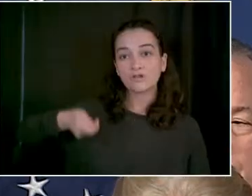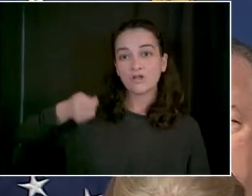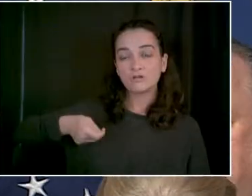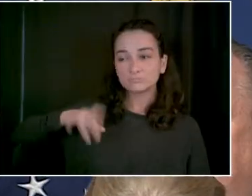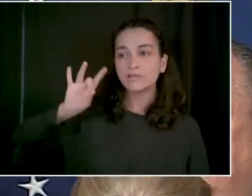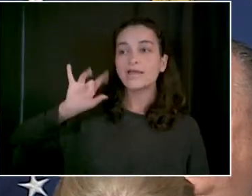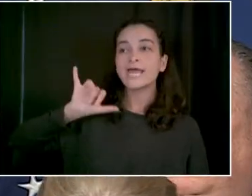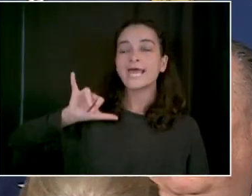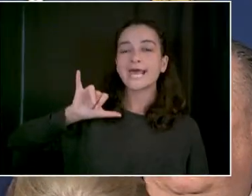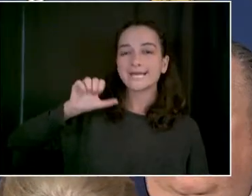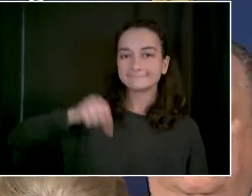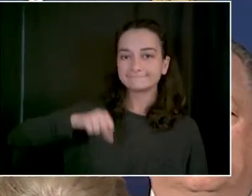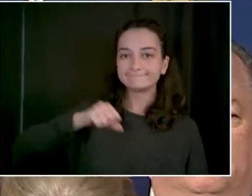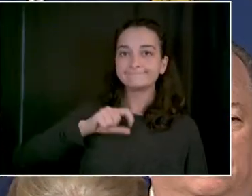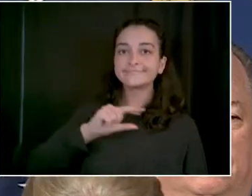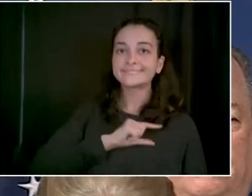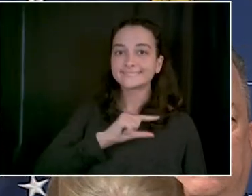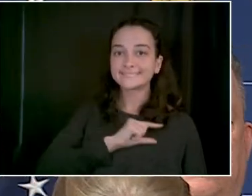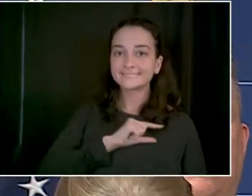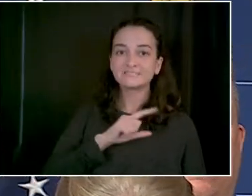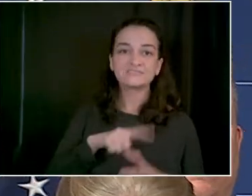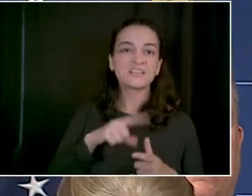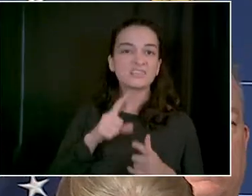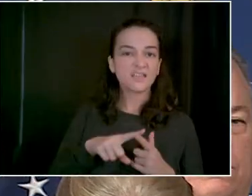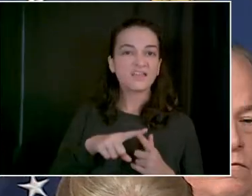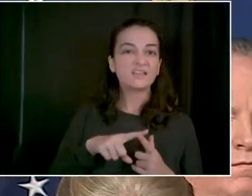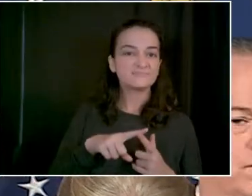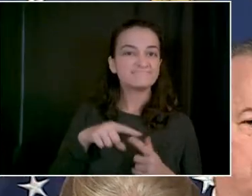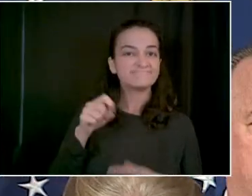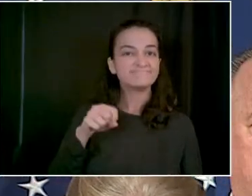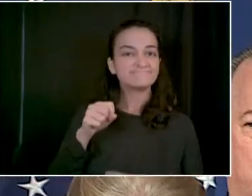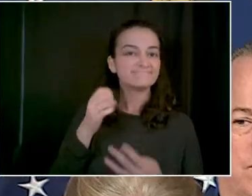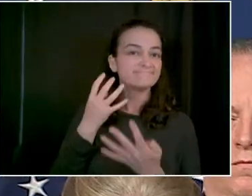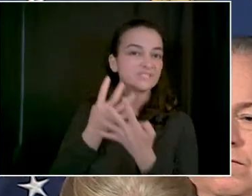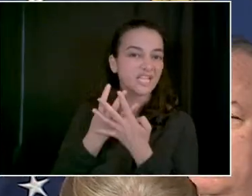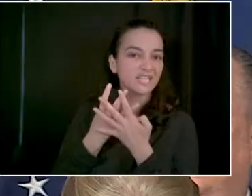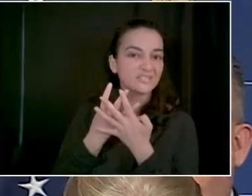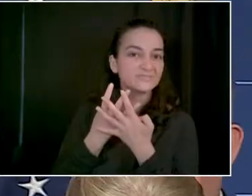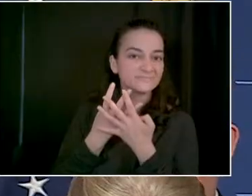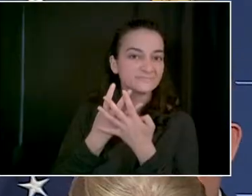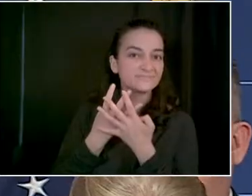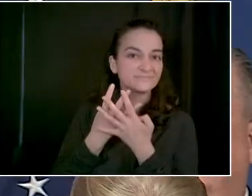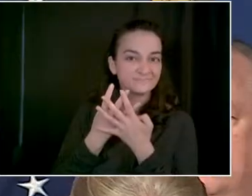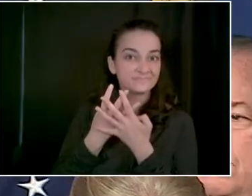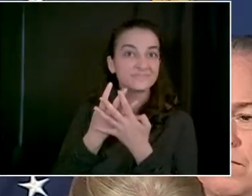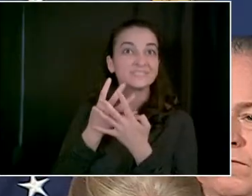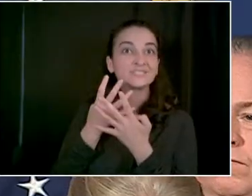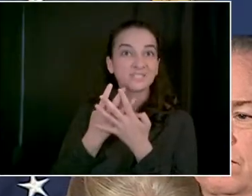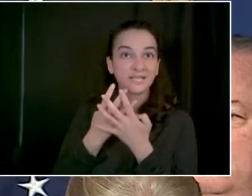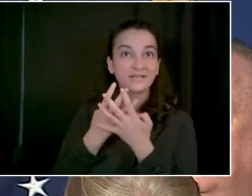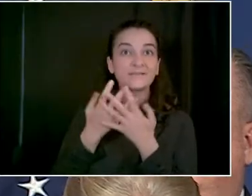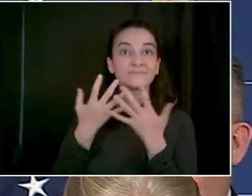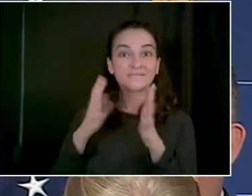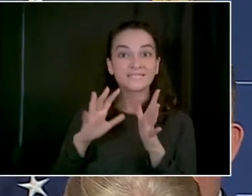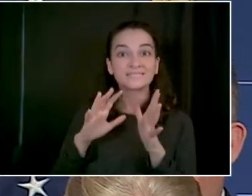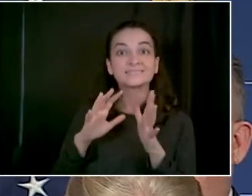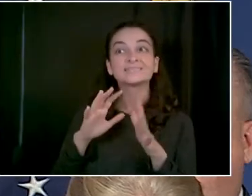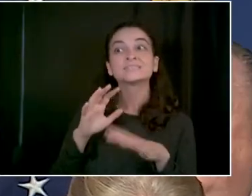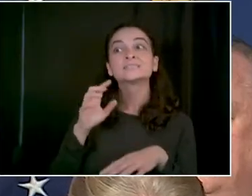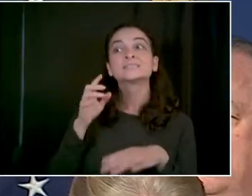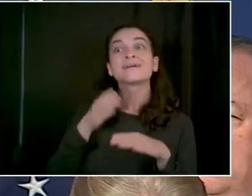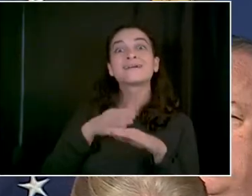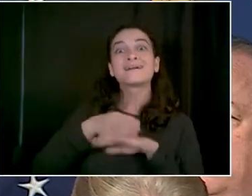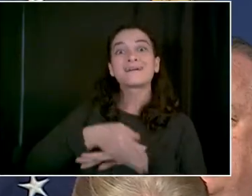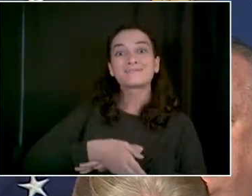abdicated your right to be in this country. This country is a place for opportunities. You shouldn't be preying on other migrants and